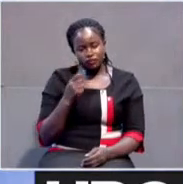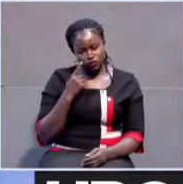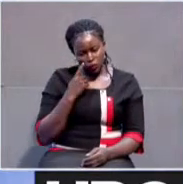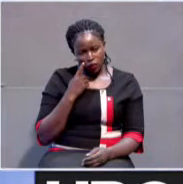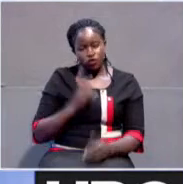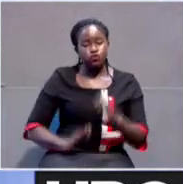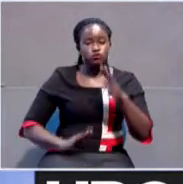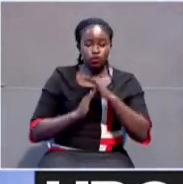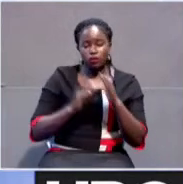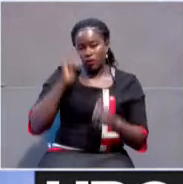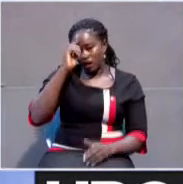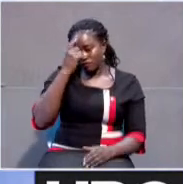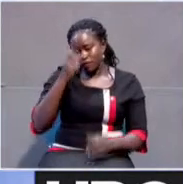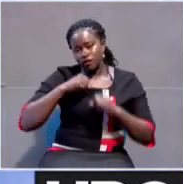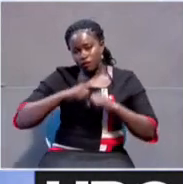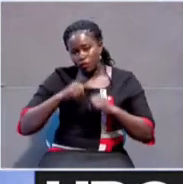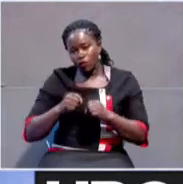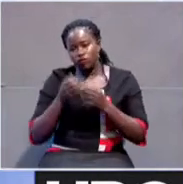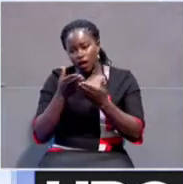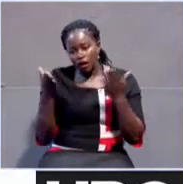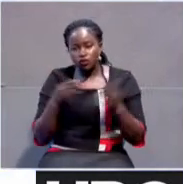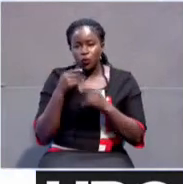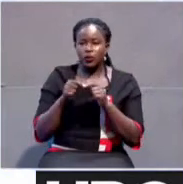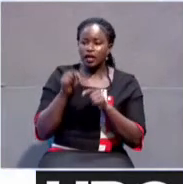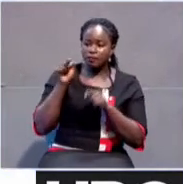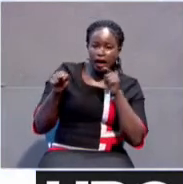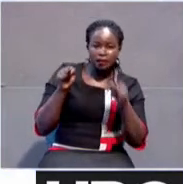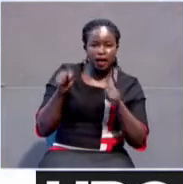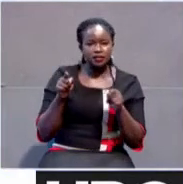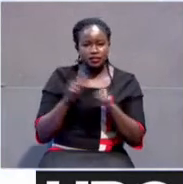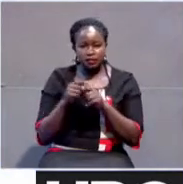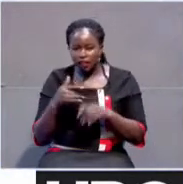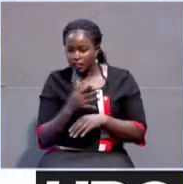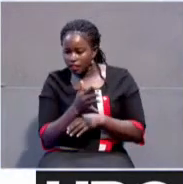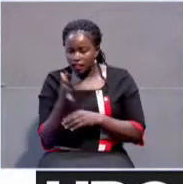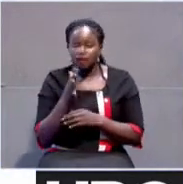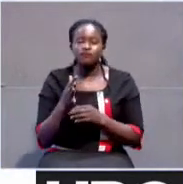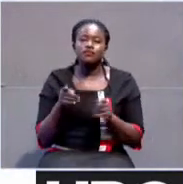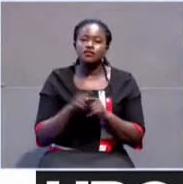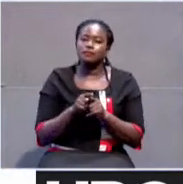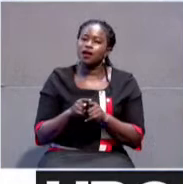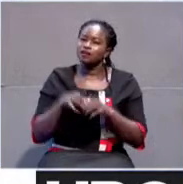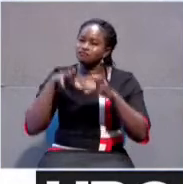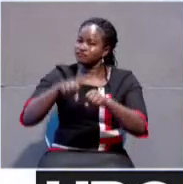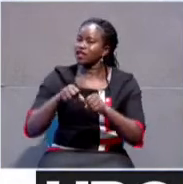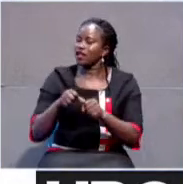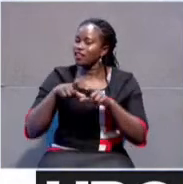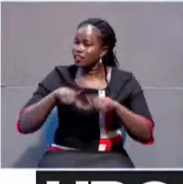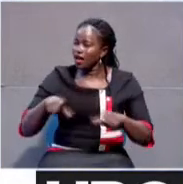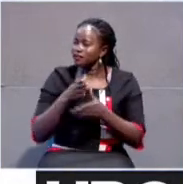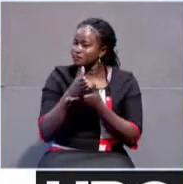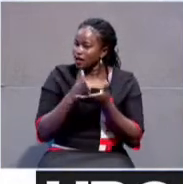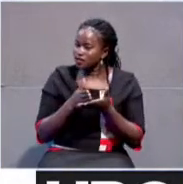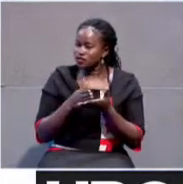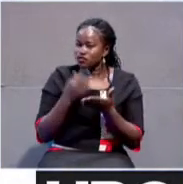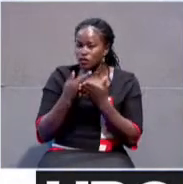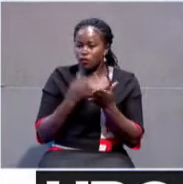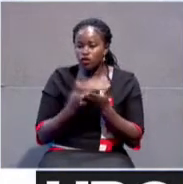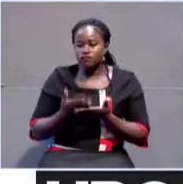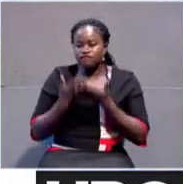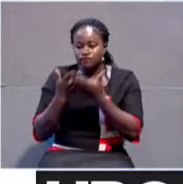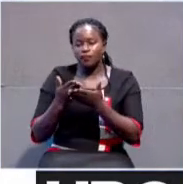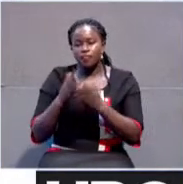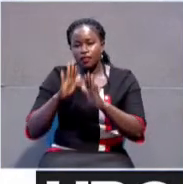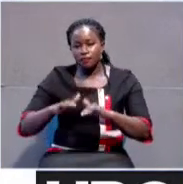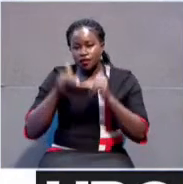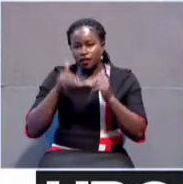top government officials played a cat and mouse game to acquire for themselves part of the land. The report was presented to Parliament